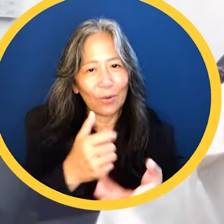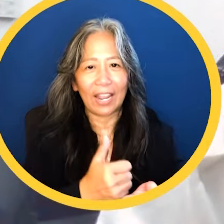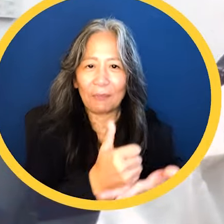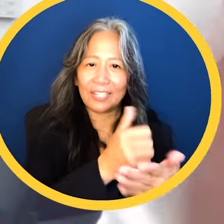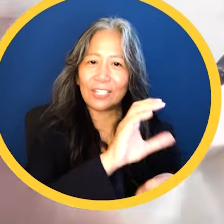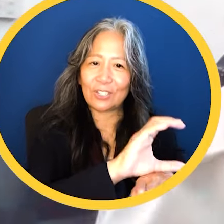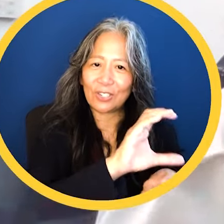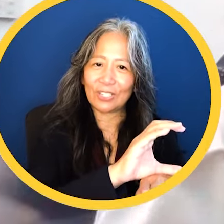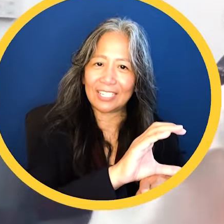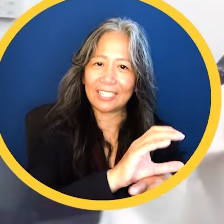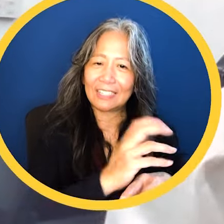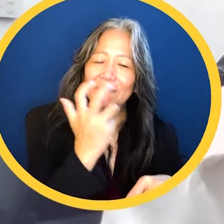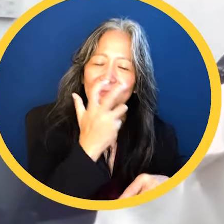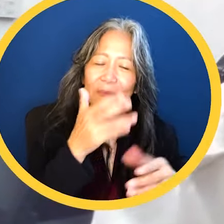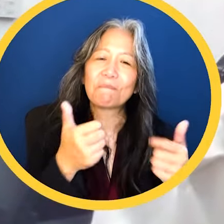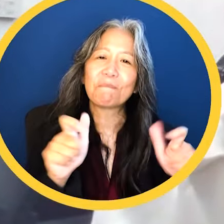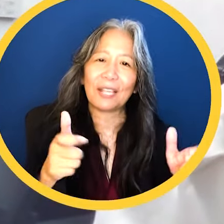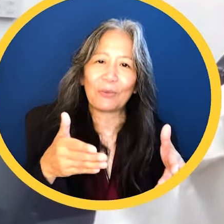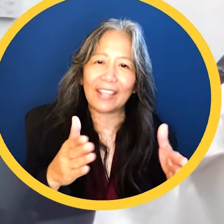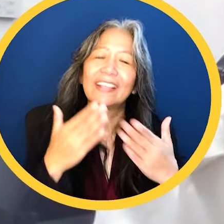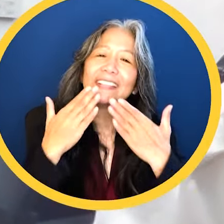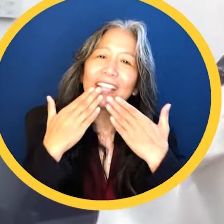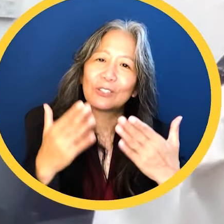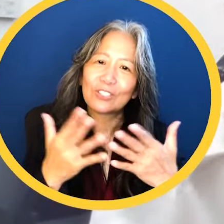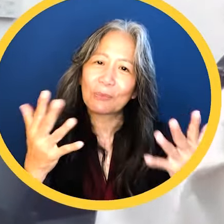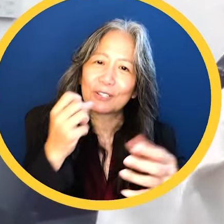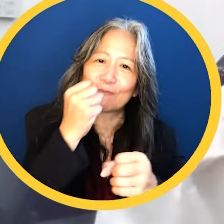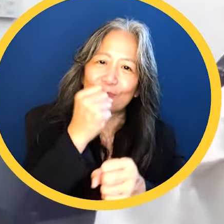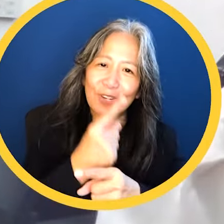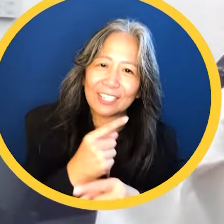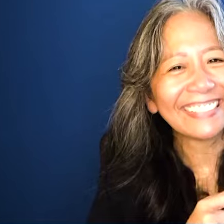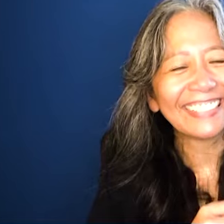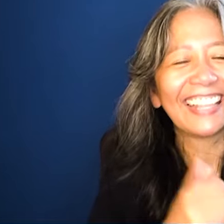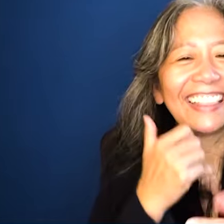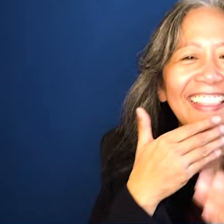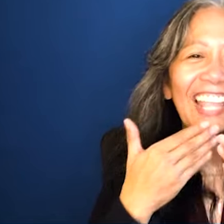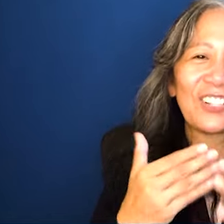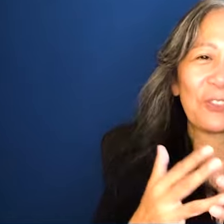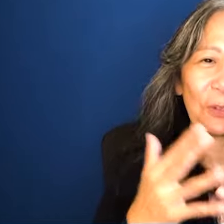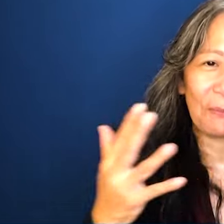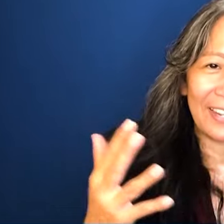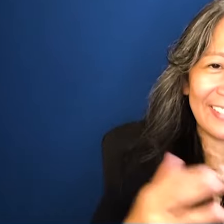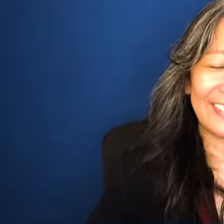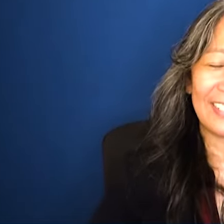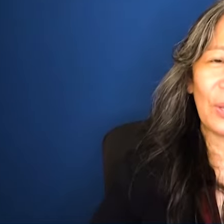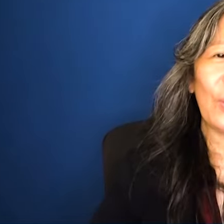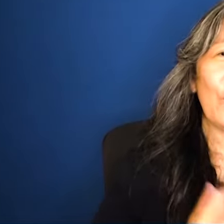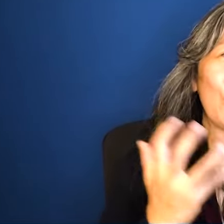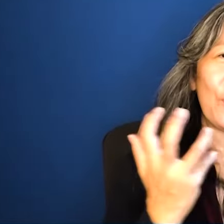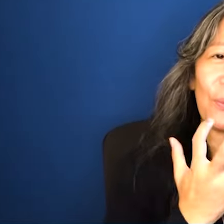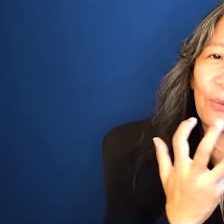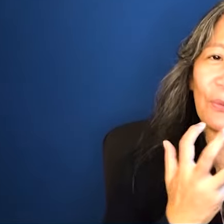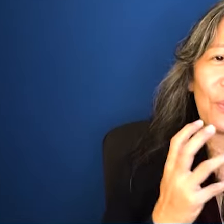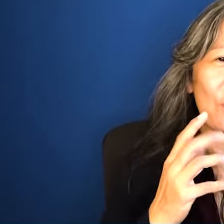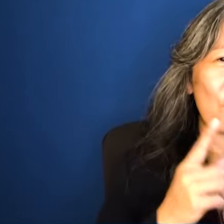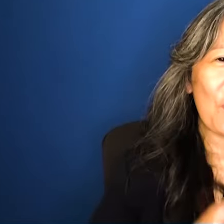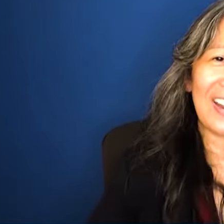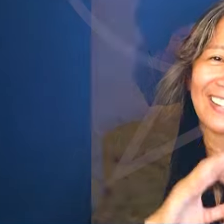to you. And now you're helping the church in such a big way. So thank you so much, brothers. Thank you, Sister Lil. Thank you so